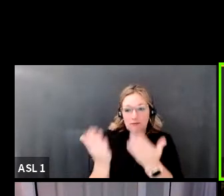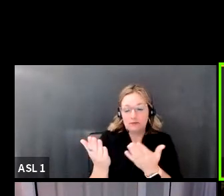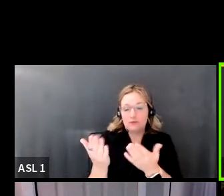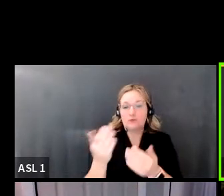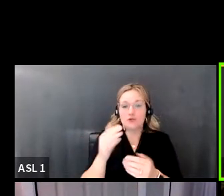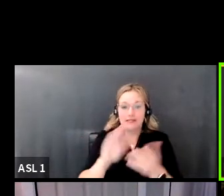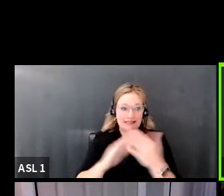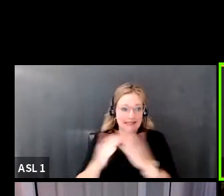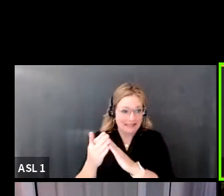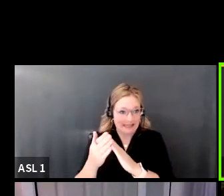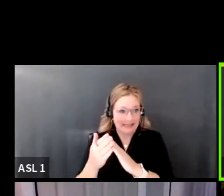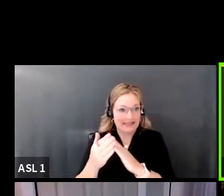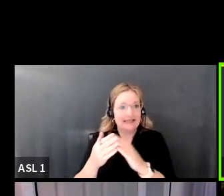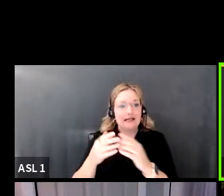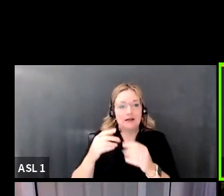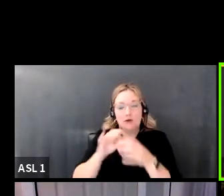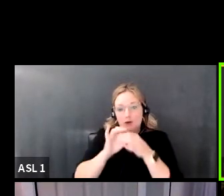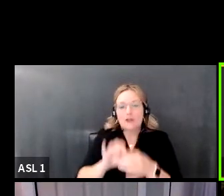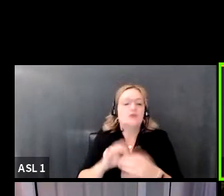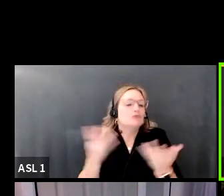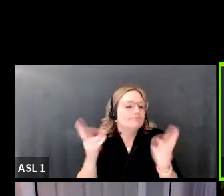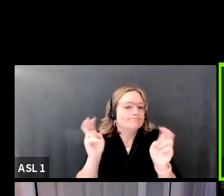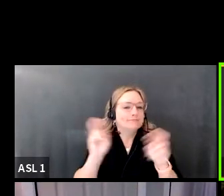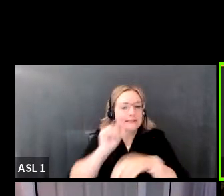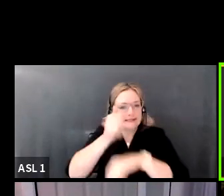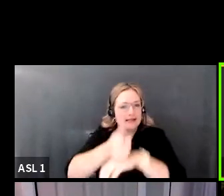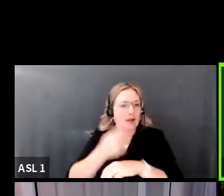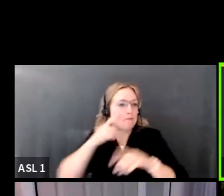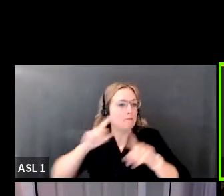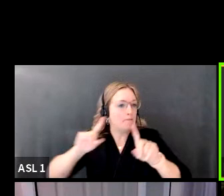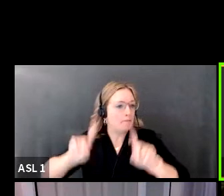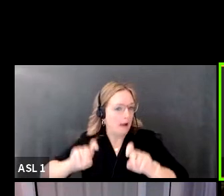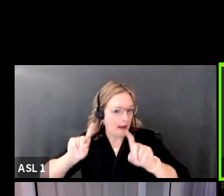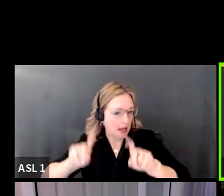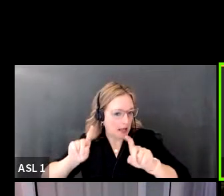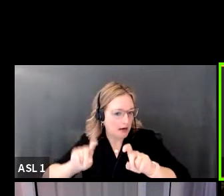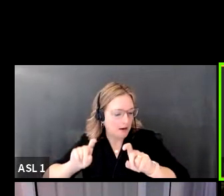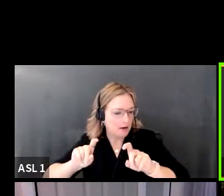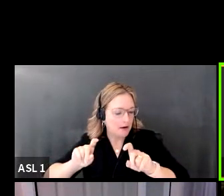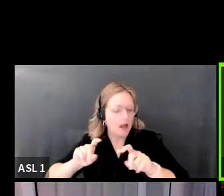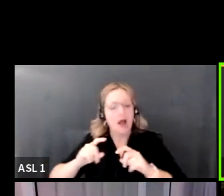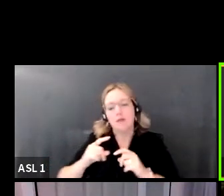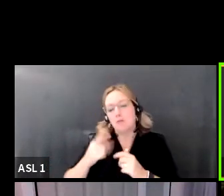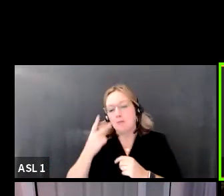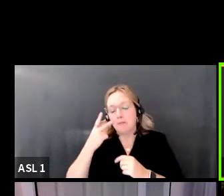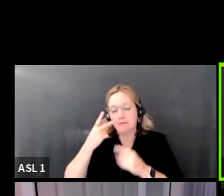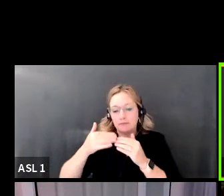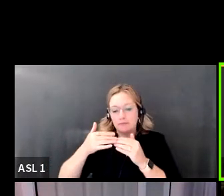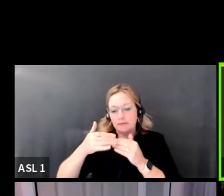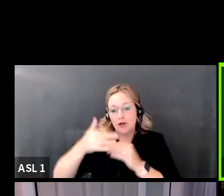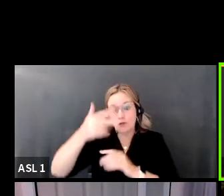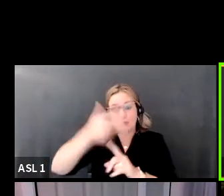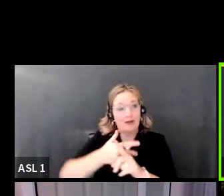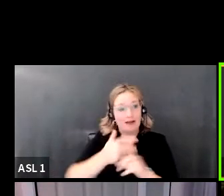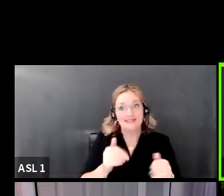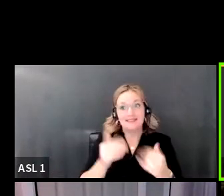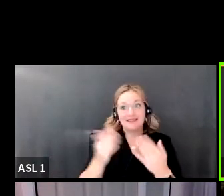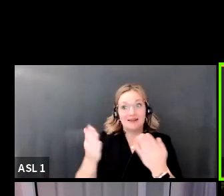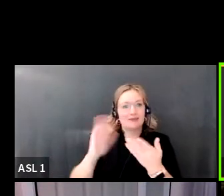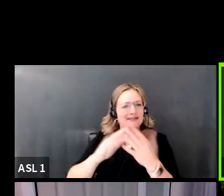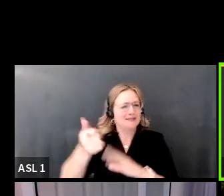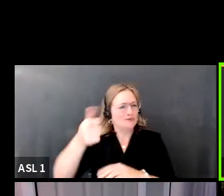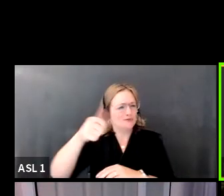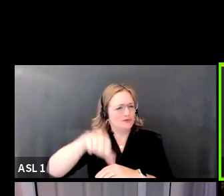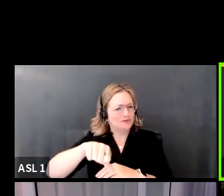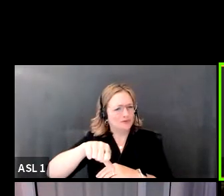subject to on this pilot say a pilot or something and say in three months they they reject that proposal where